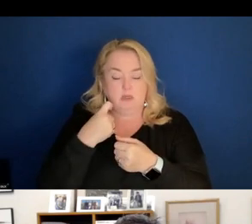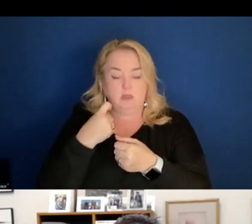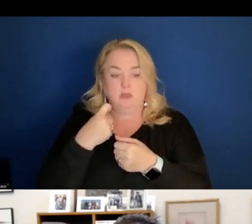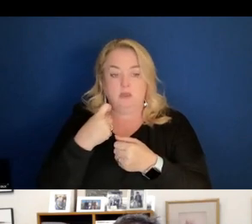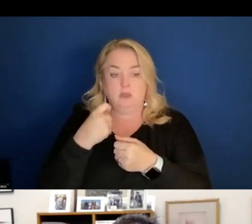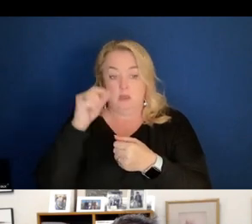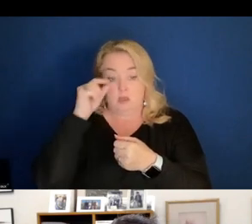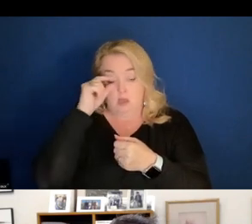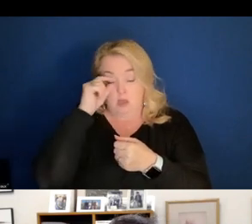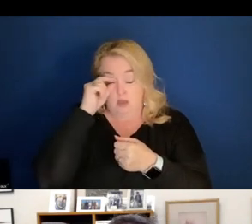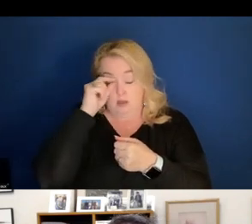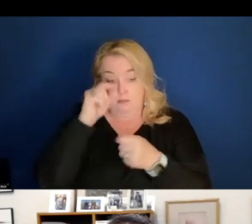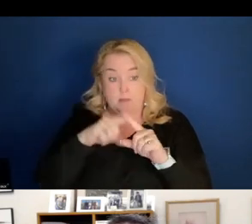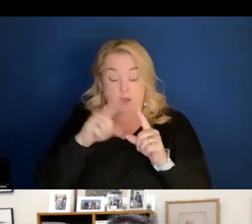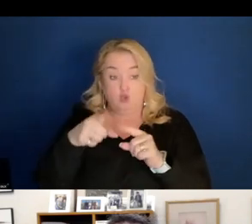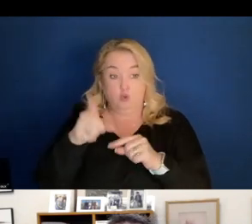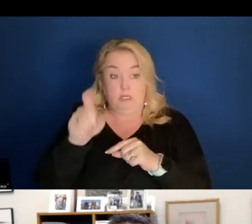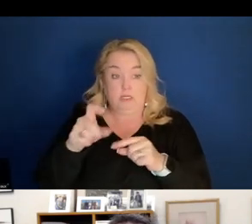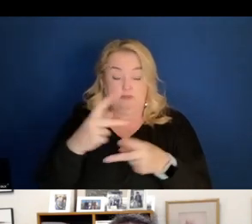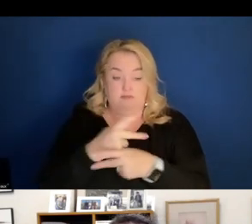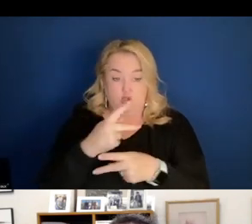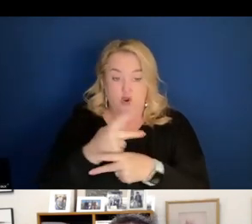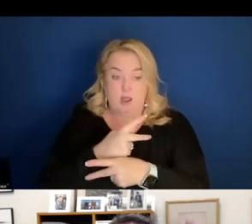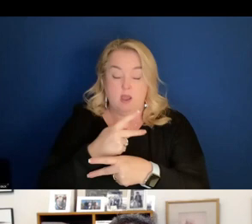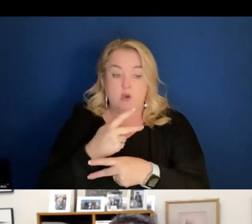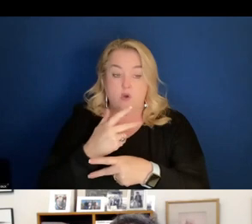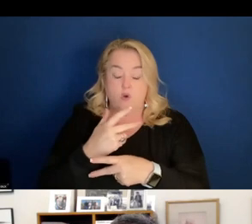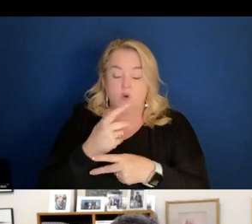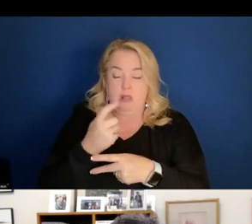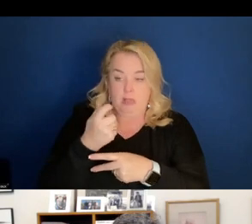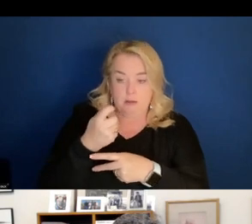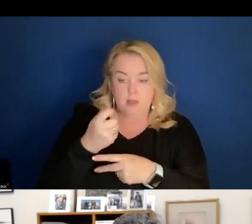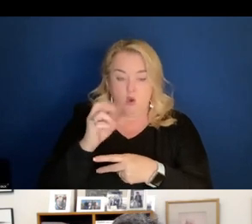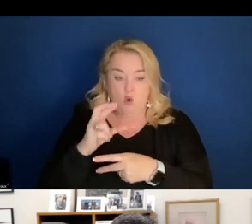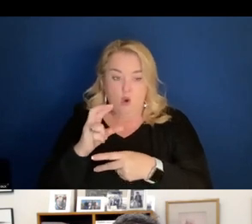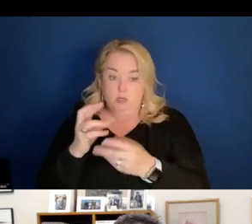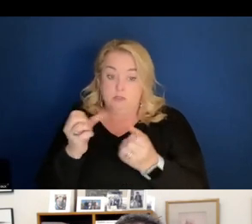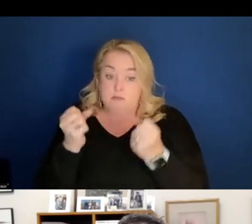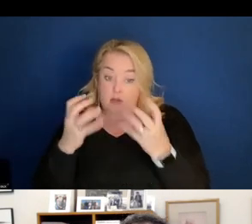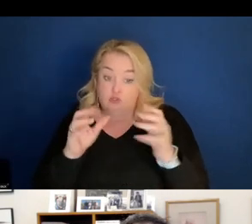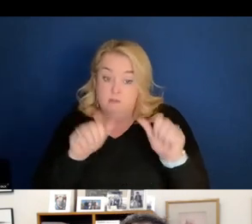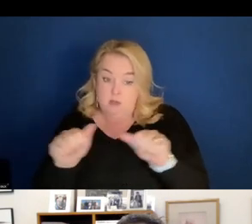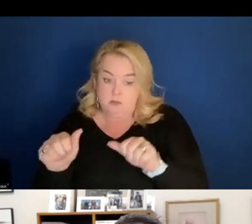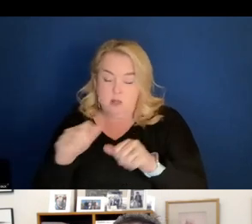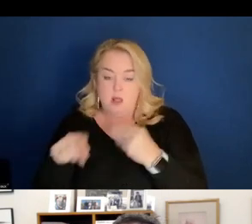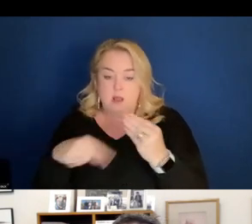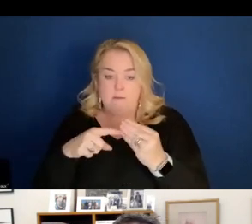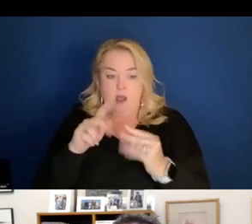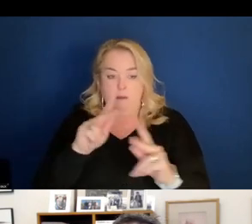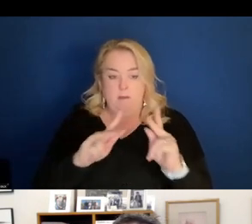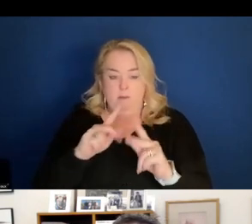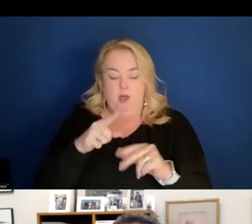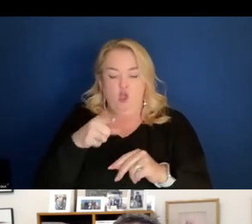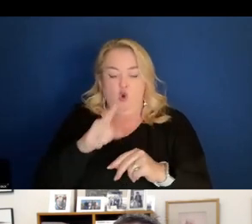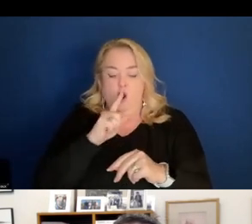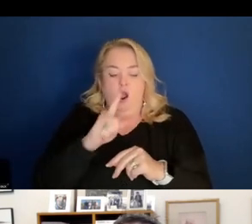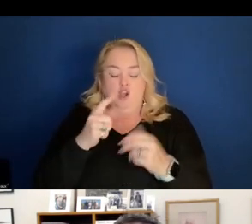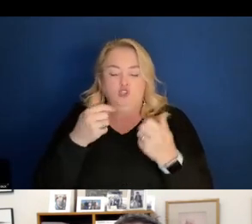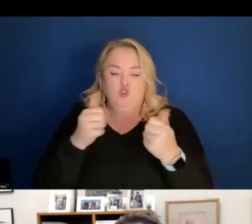session. But you really need to figure out a little bit or as much as possible, really, about the people that you're trying